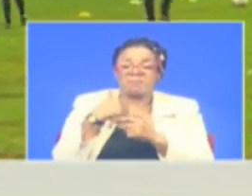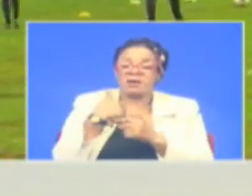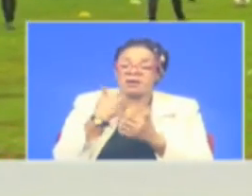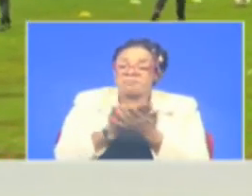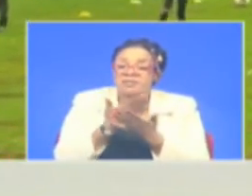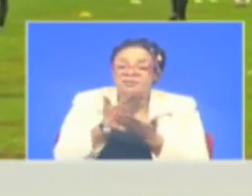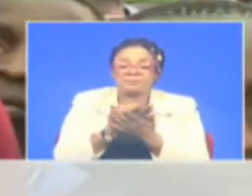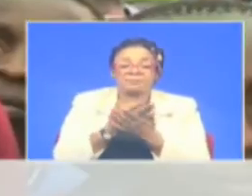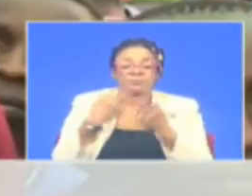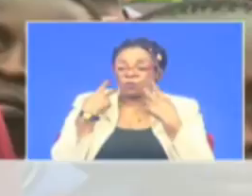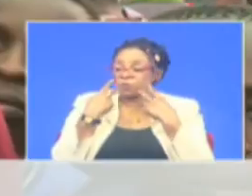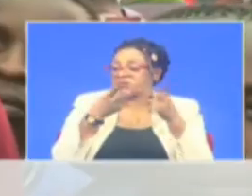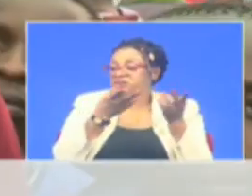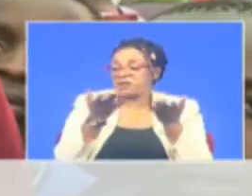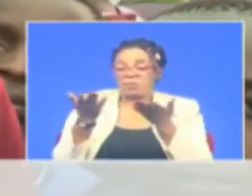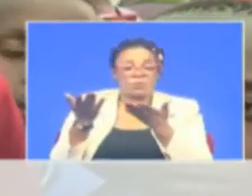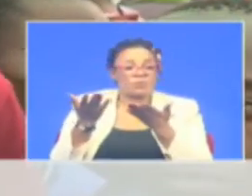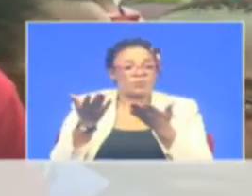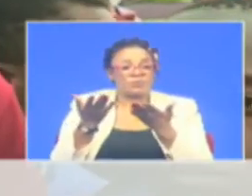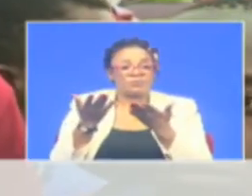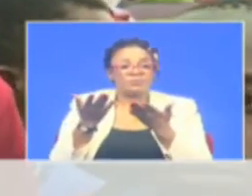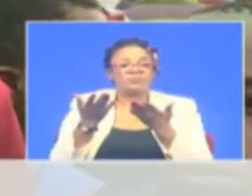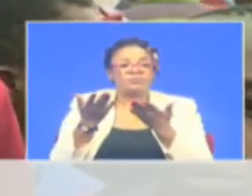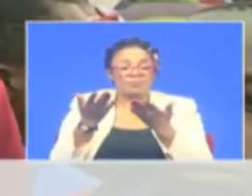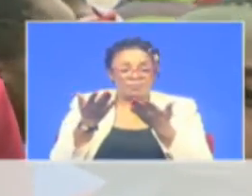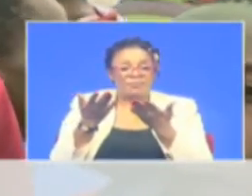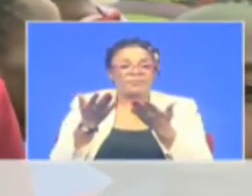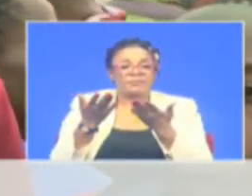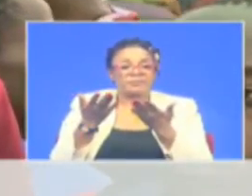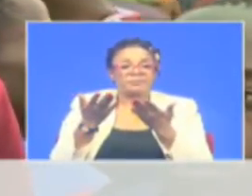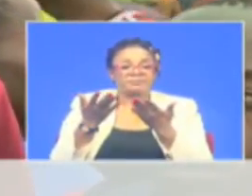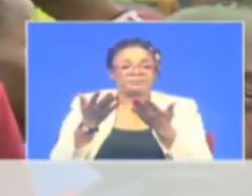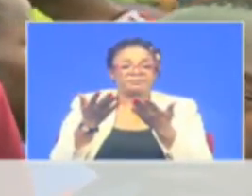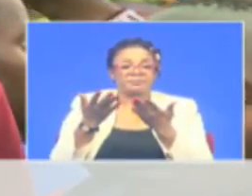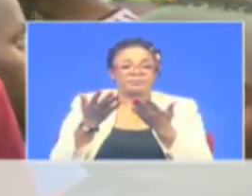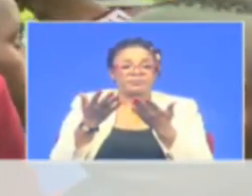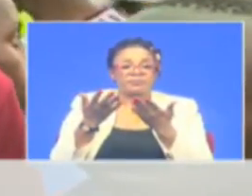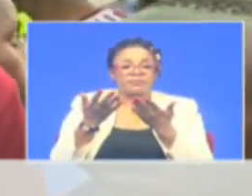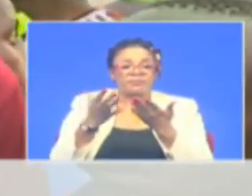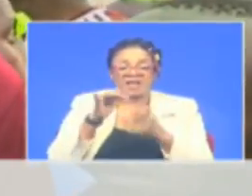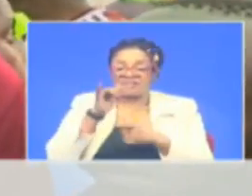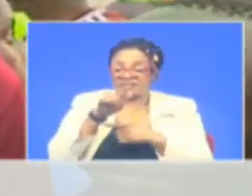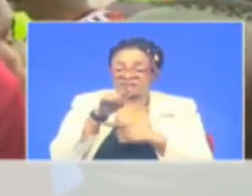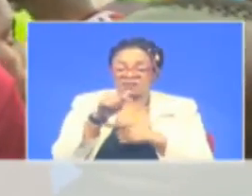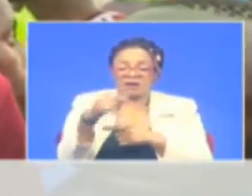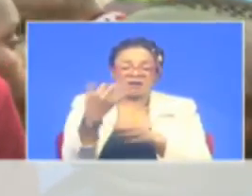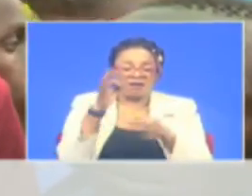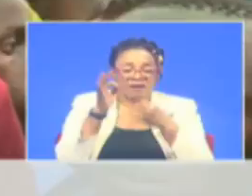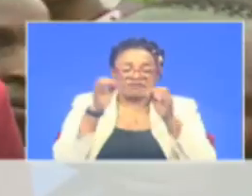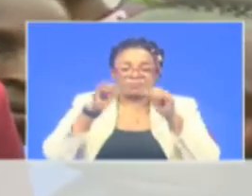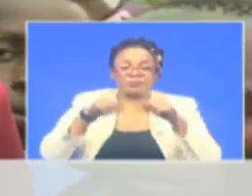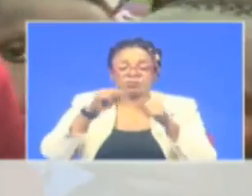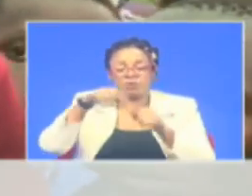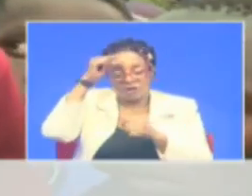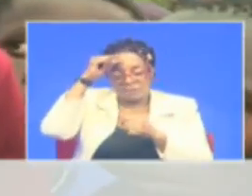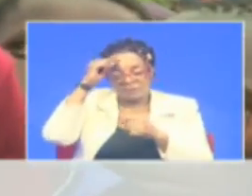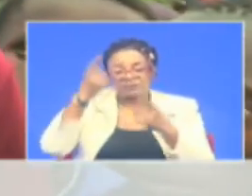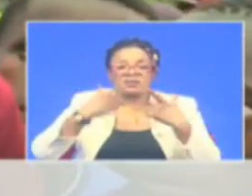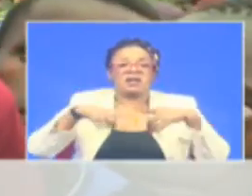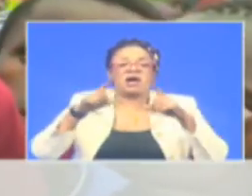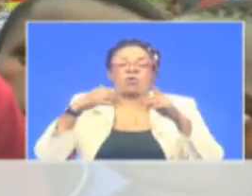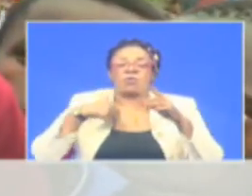ukiangalia sasa hii. Wacha niseme hiyo kafu imeanza kufrate ni sasa hii. Ningeomba kama serikali ingekubali sasa hii watu